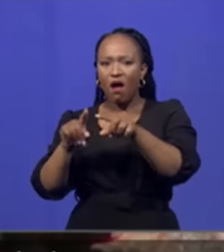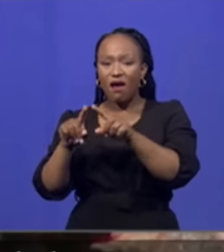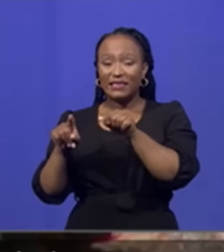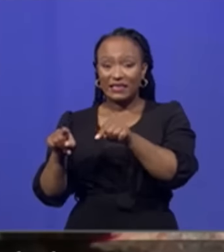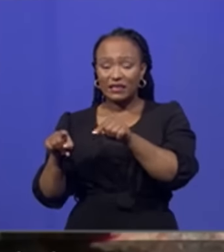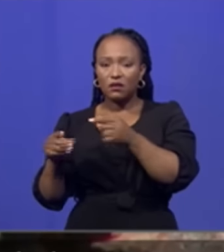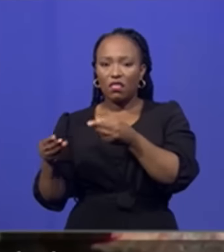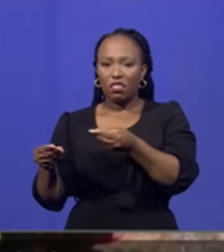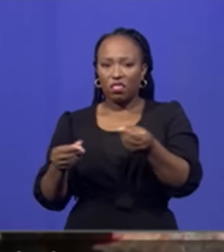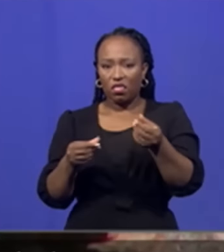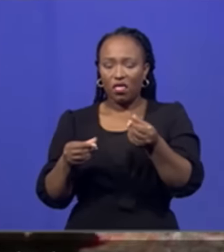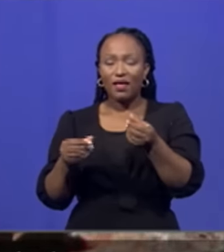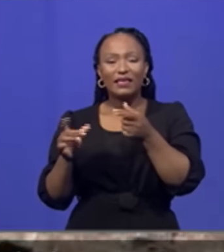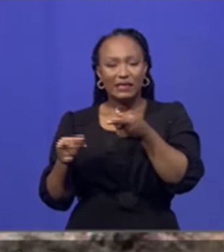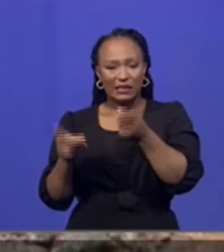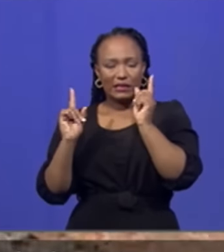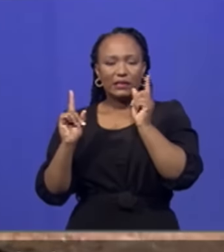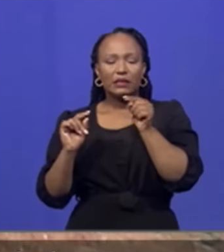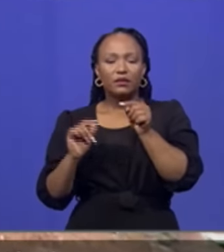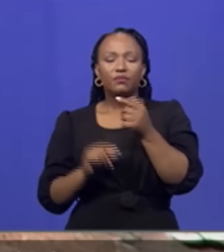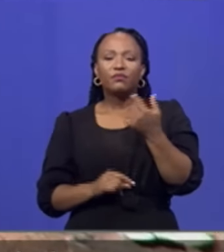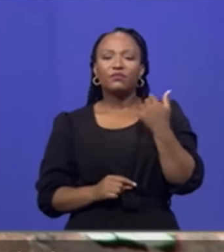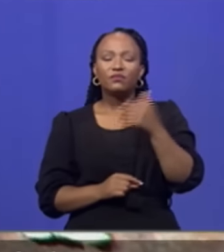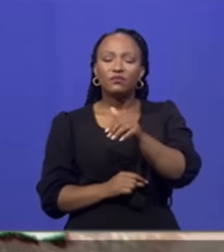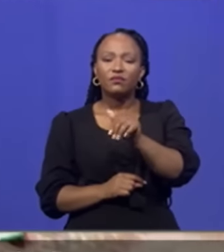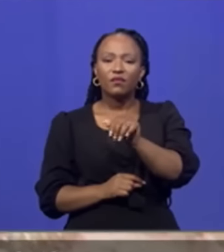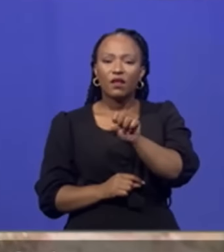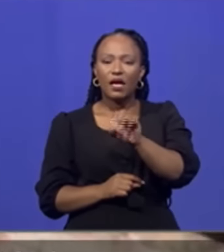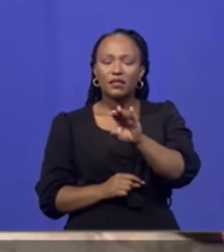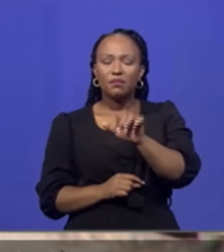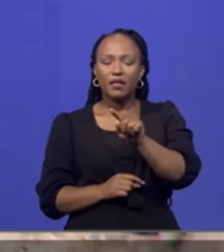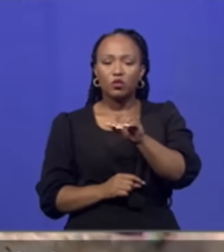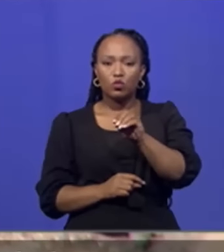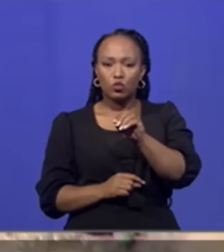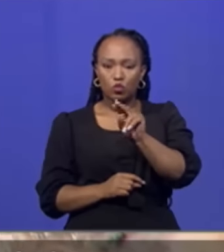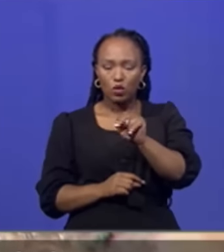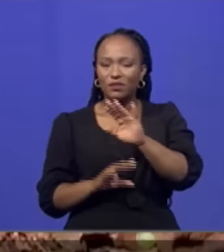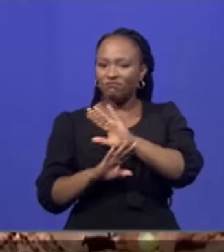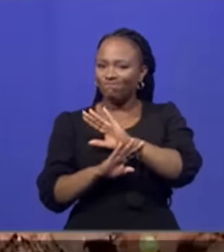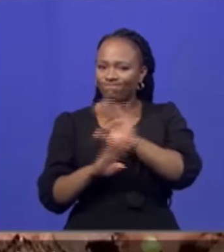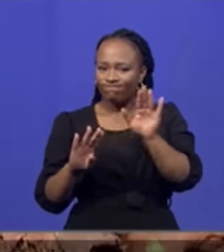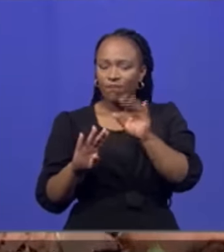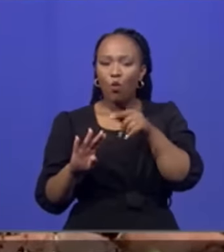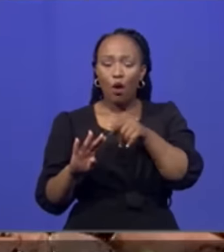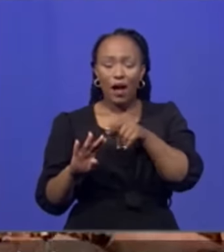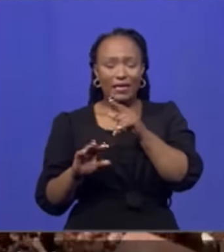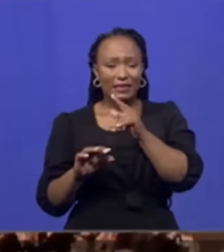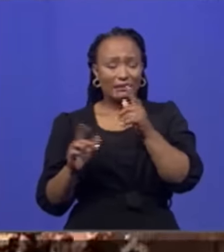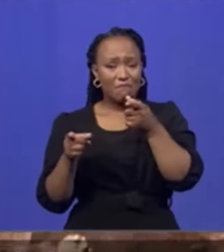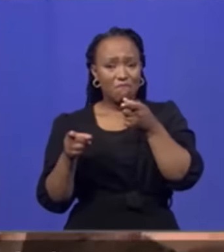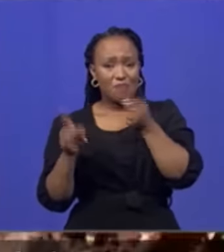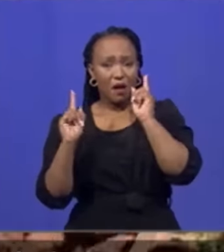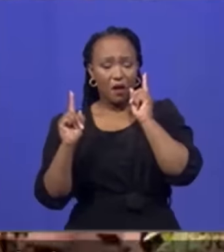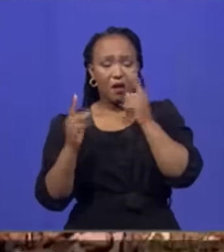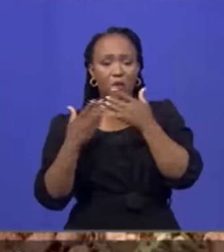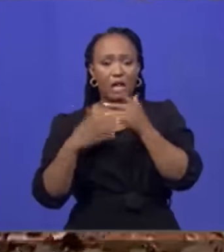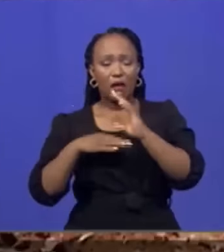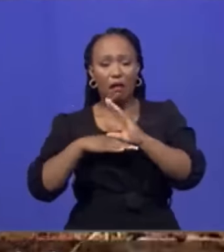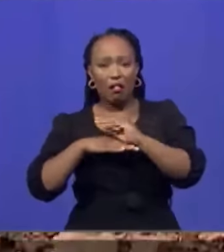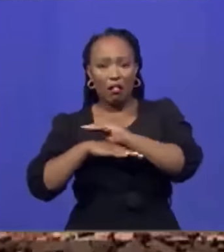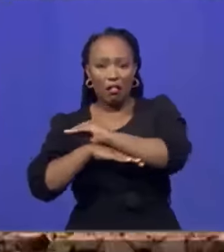Marela a ile ditšwe ka mo Afrika Borwa ka ga hlola malwetši a maswafo le kankere. Diepia tša marela di be di tšweletša ditlhaka